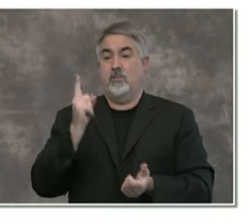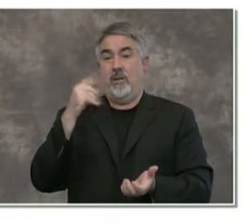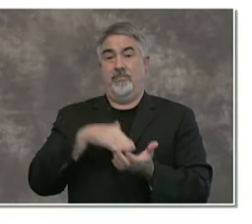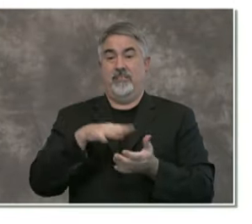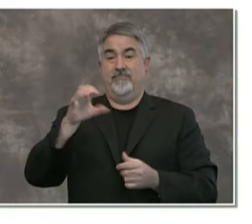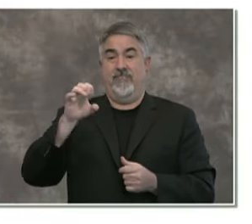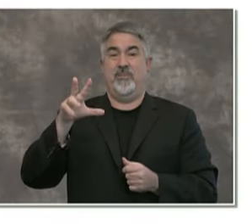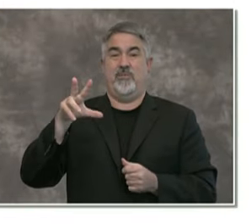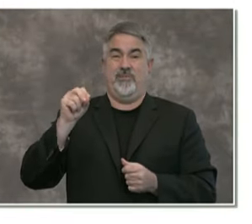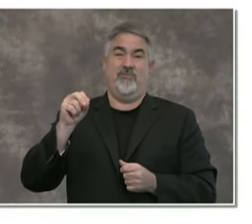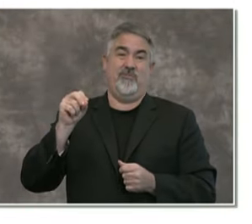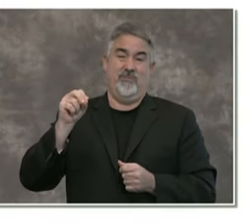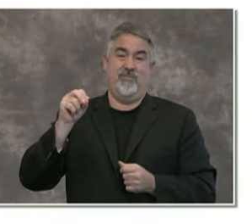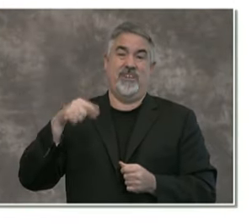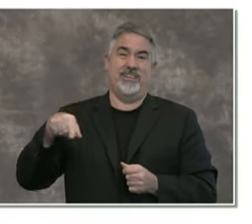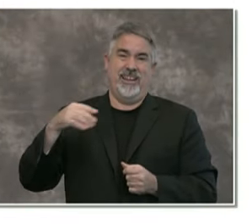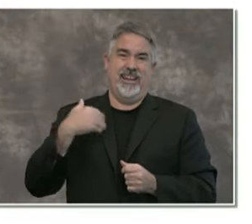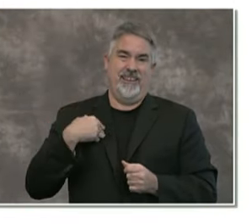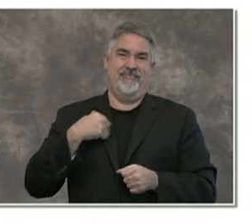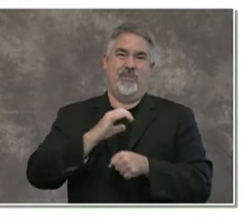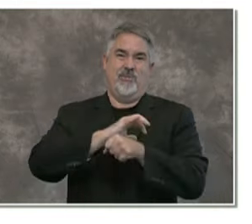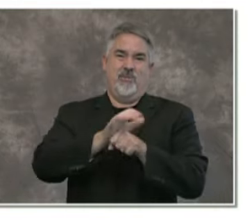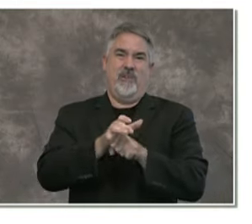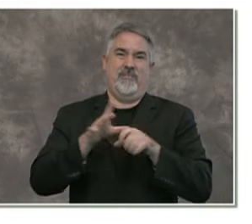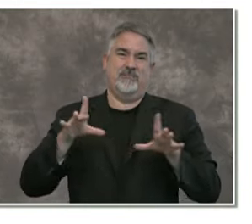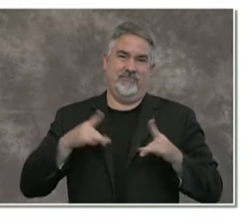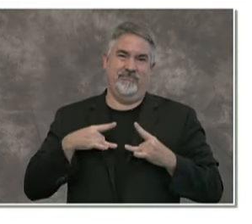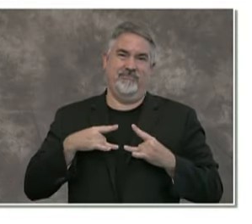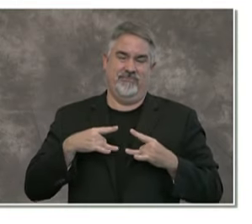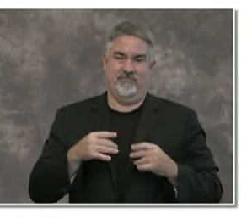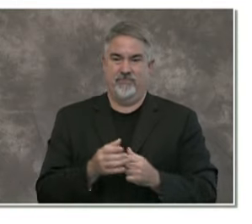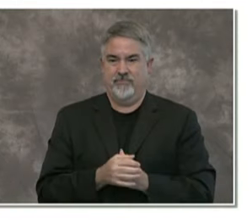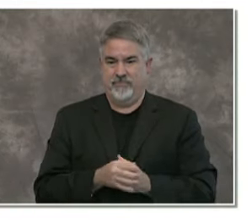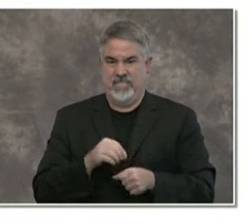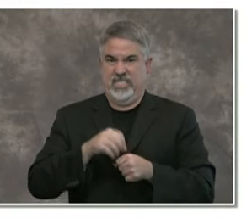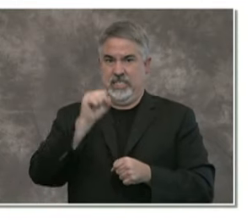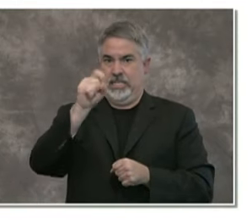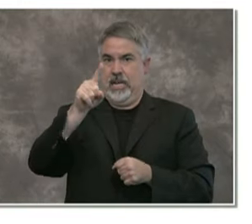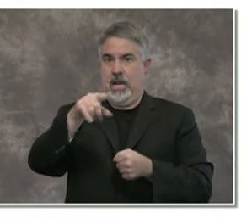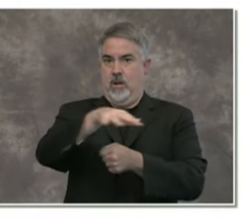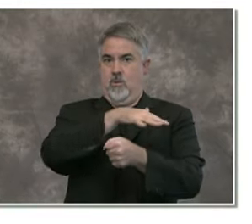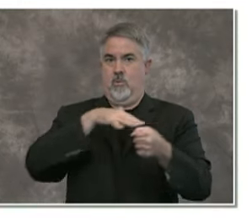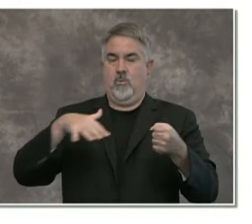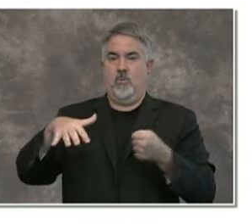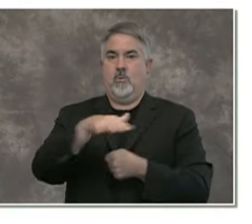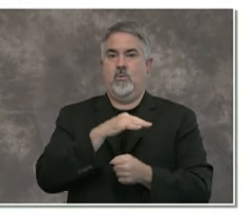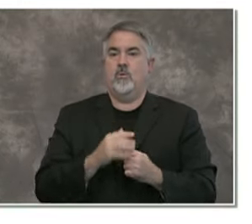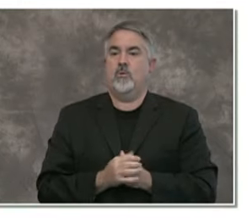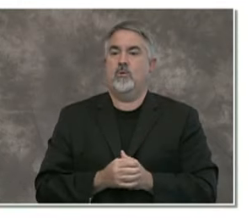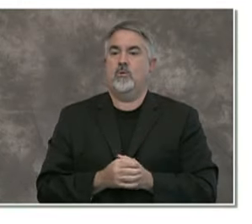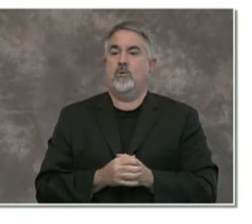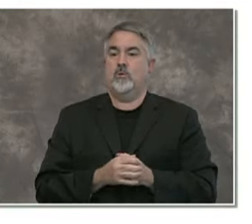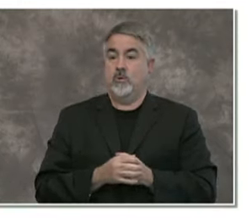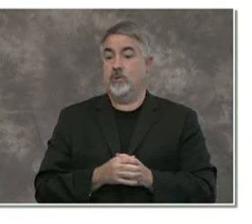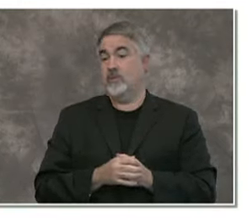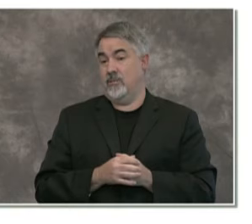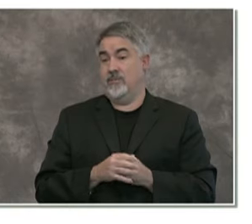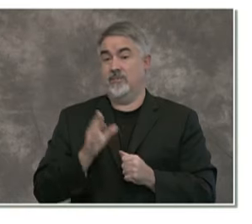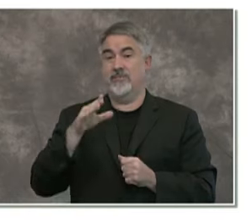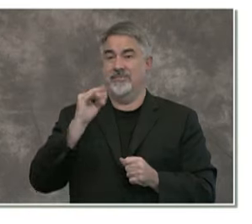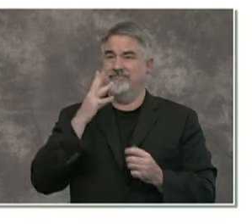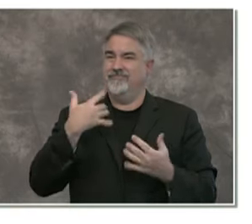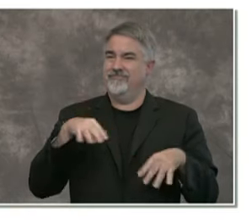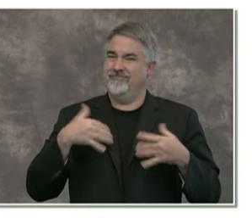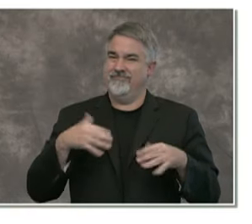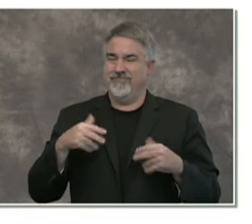I know that in the need for instant analysis and instant information, it can be very difficult to accept some realities